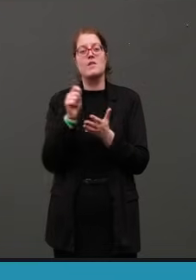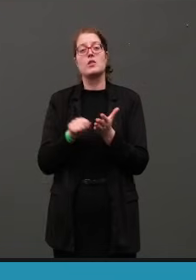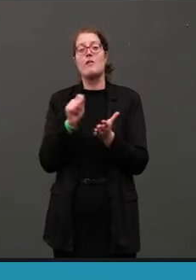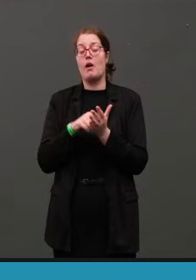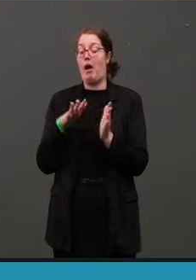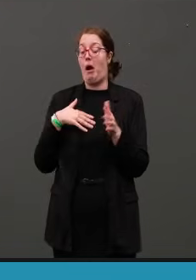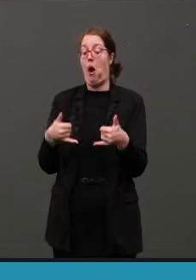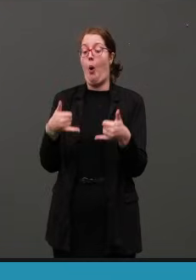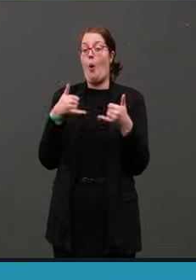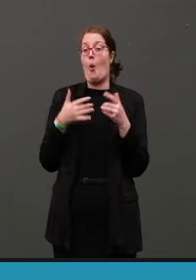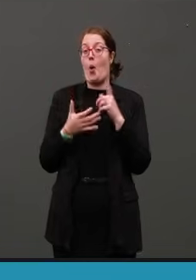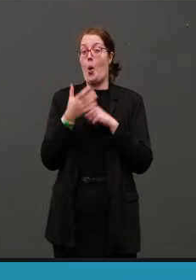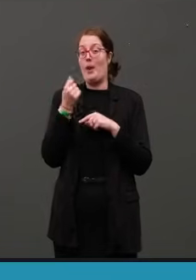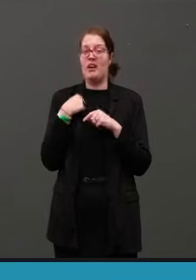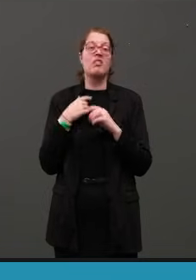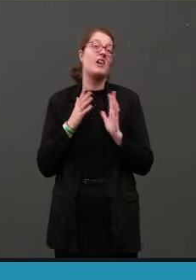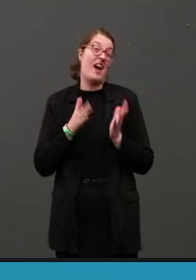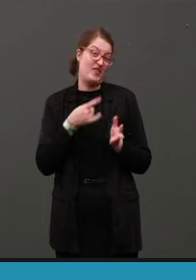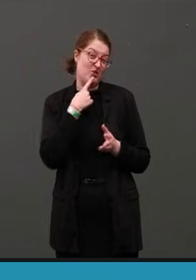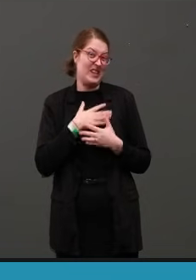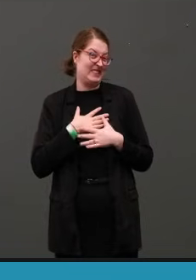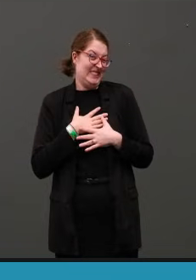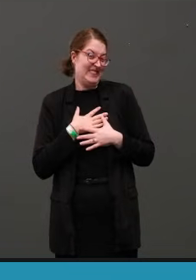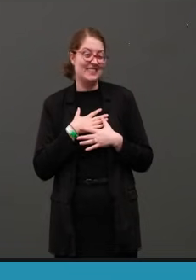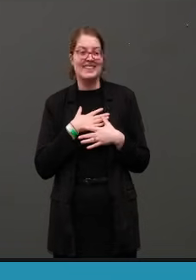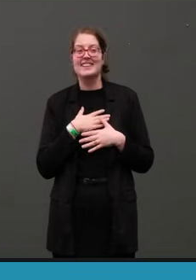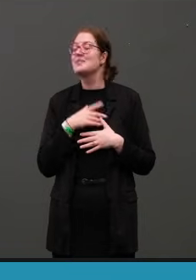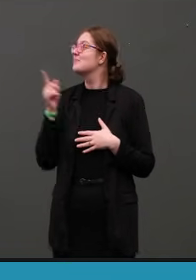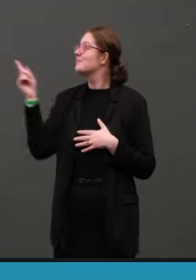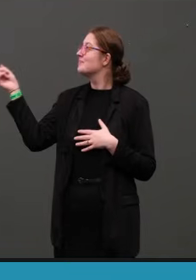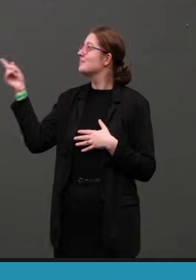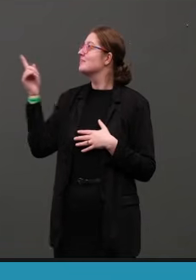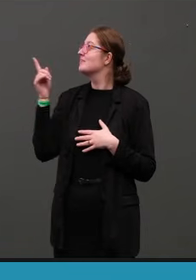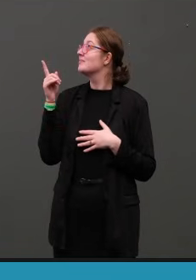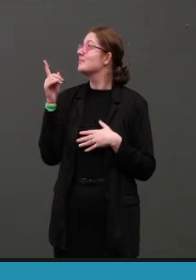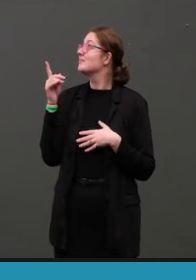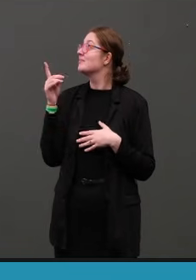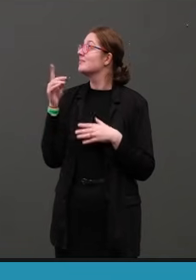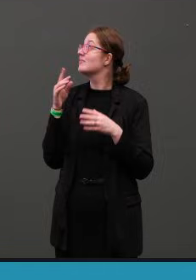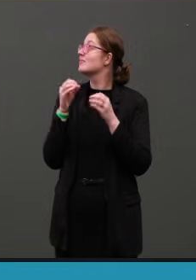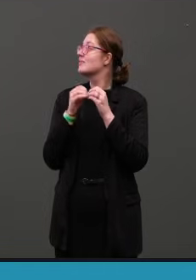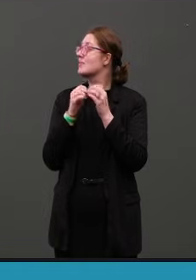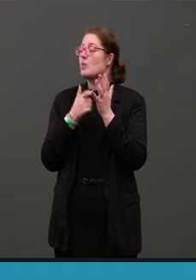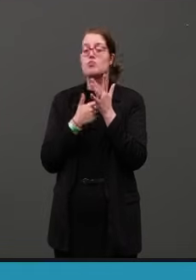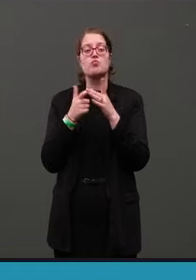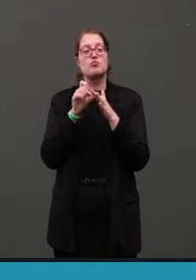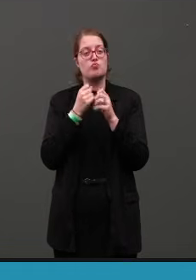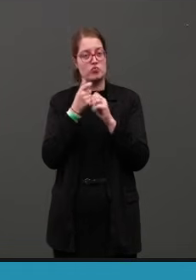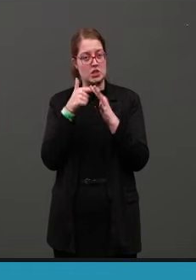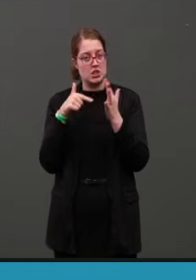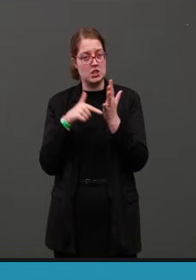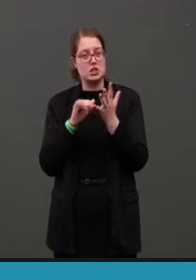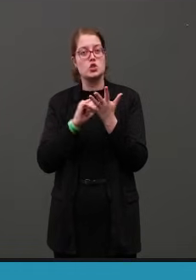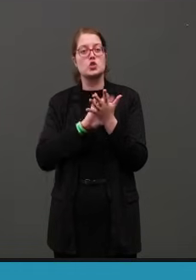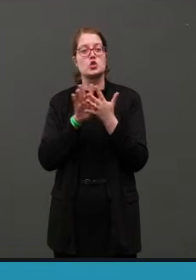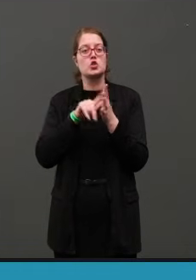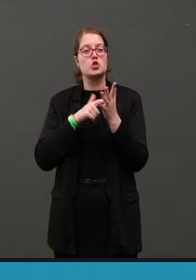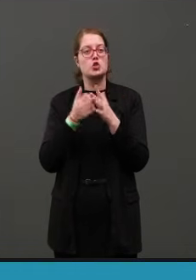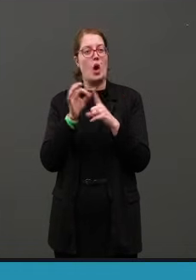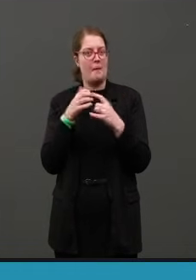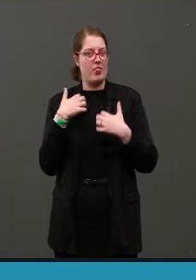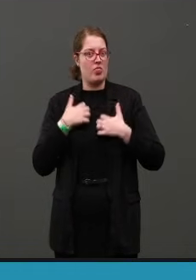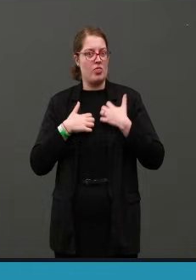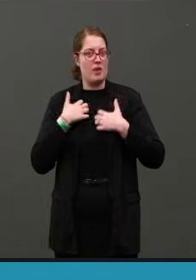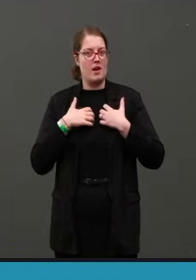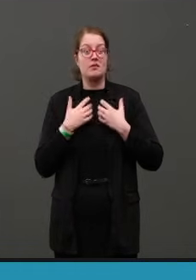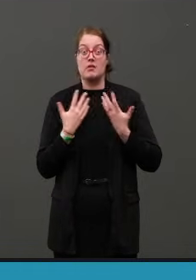professionally obligated to say that bit, the Brigitte Sharp thrillers, which are currently being developed for TV, and most recently, Can You